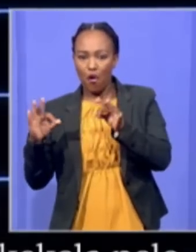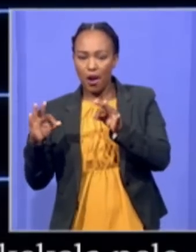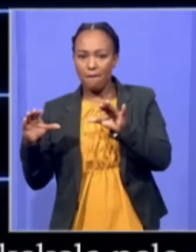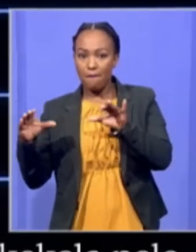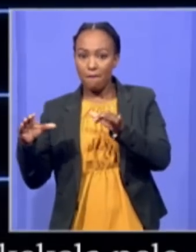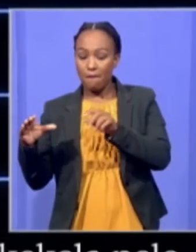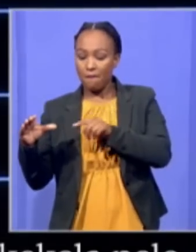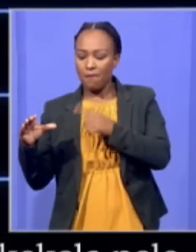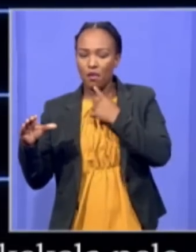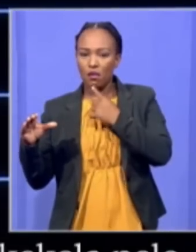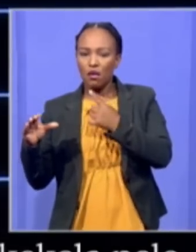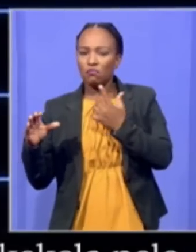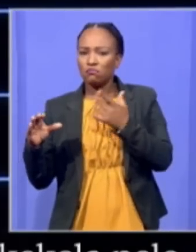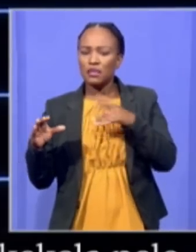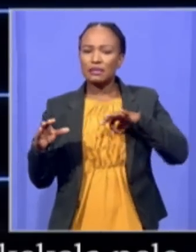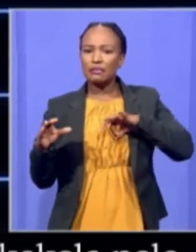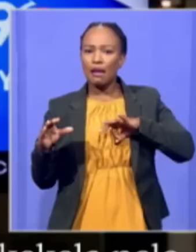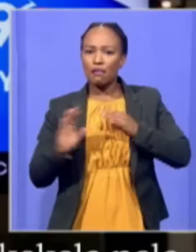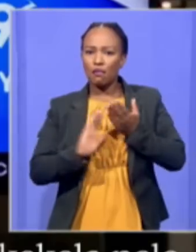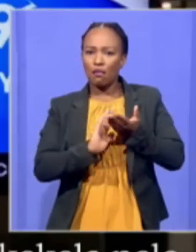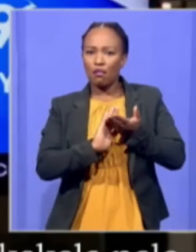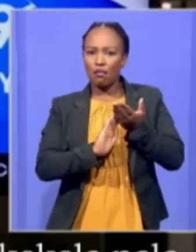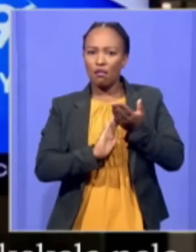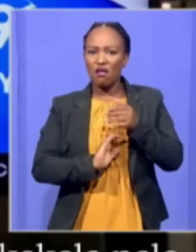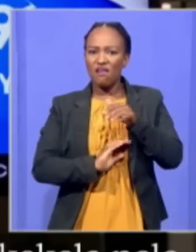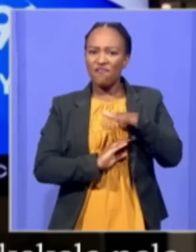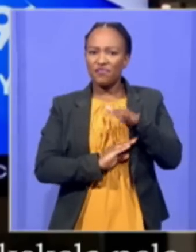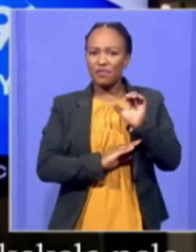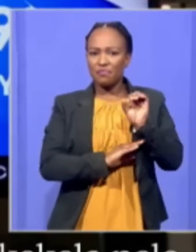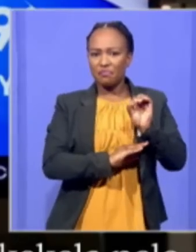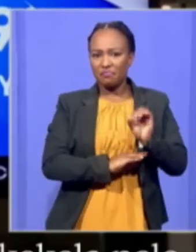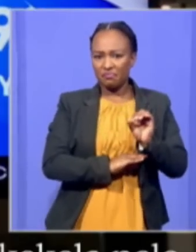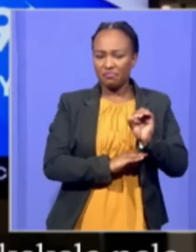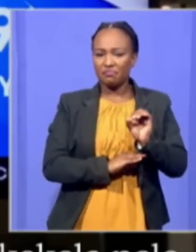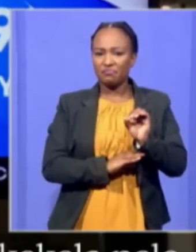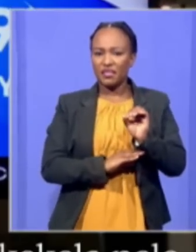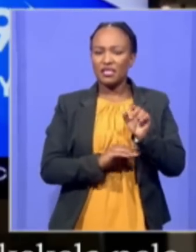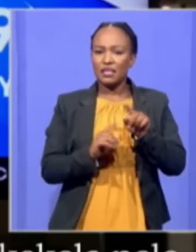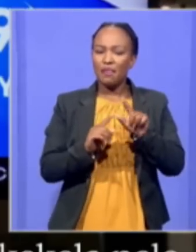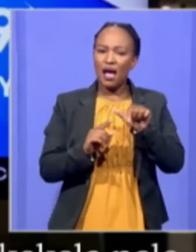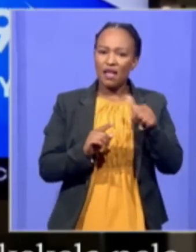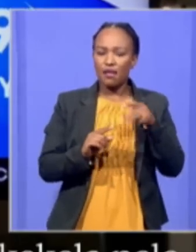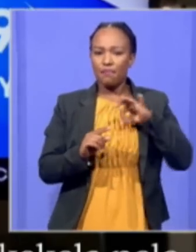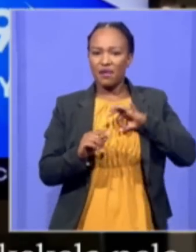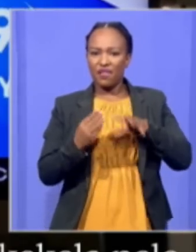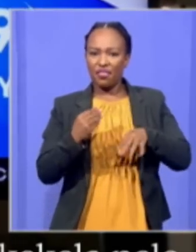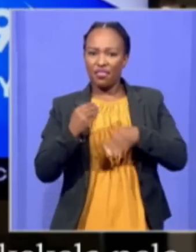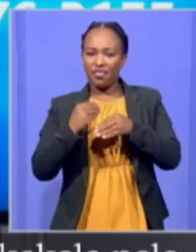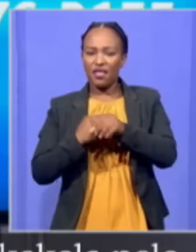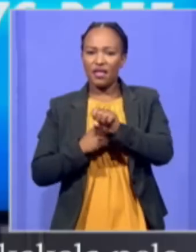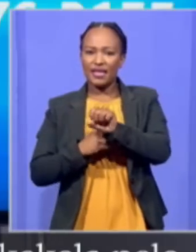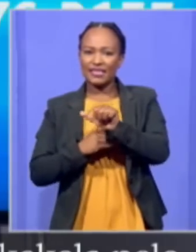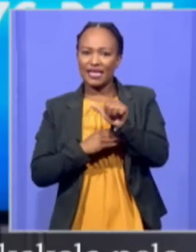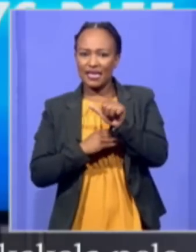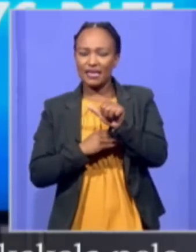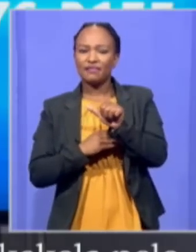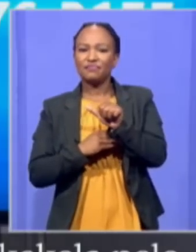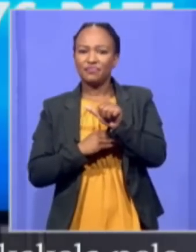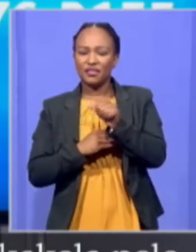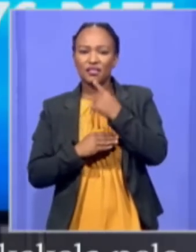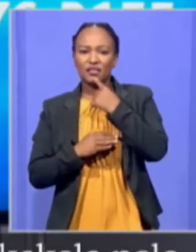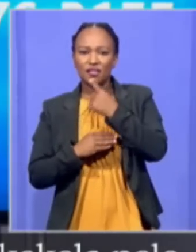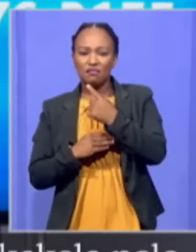loela go hwetša kokeletšo ya meputso ya diperesente tše 15 ga mmogo le diputseletšo tše dingwe mola South African Airways e ba